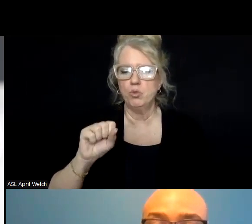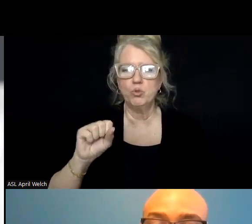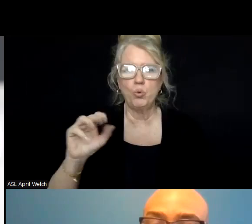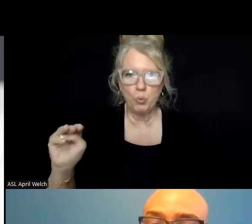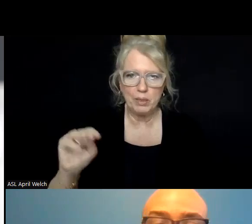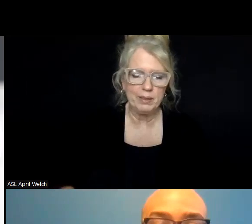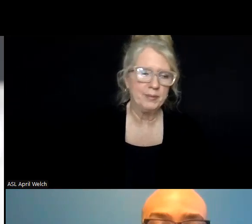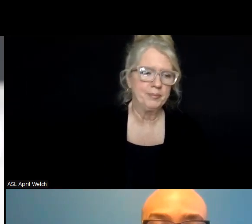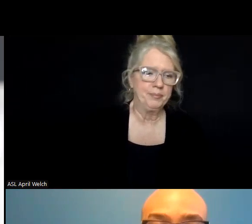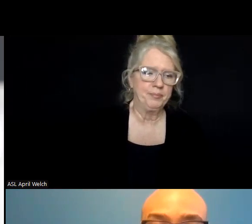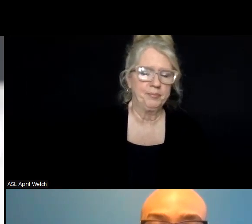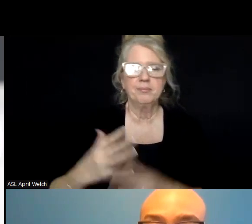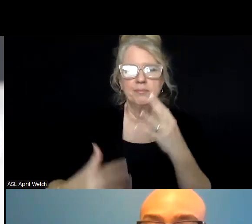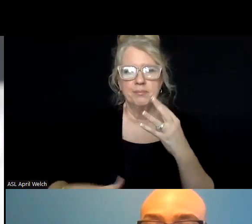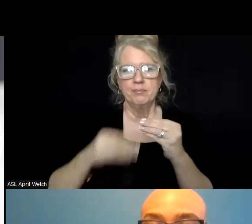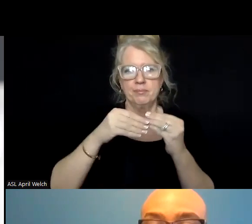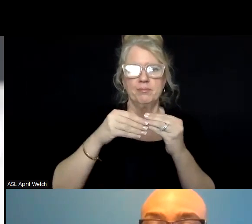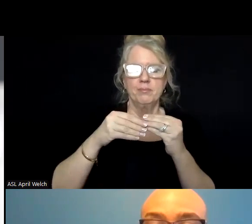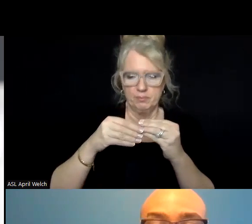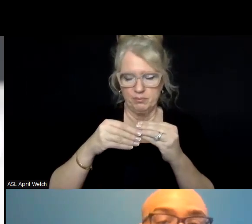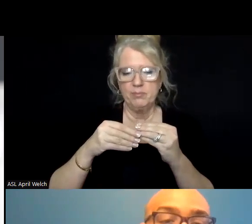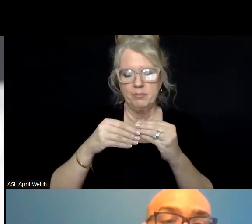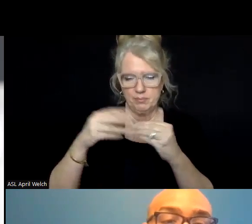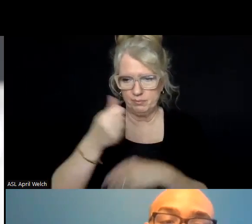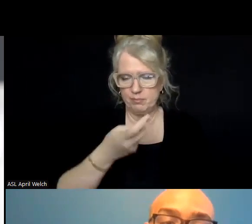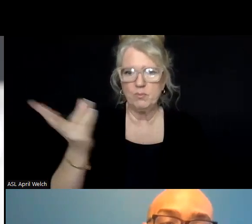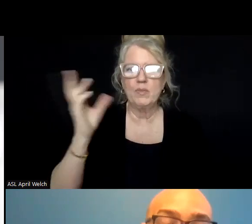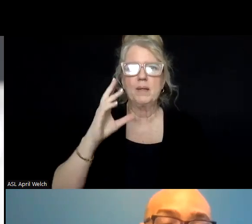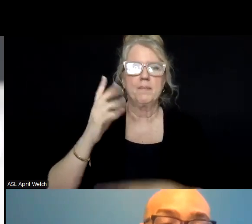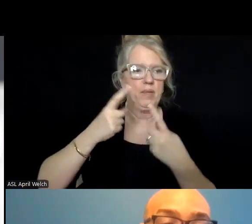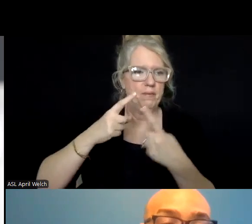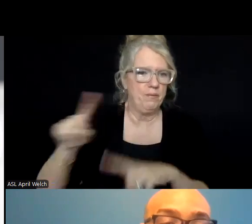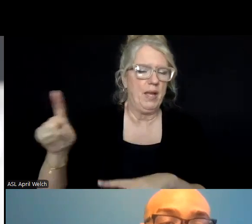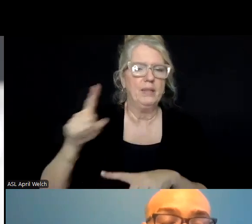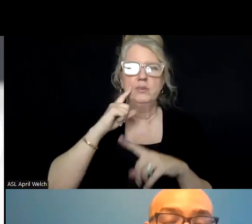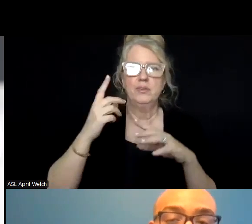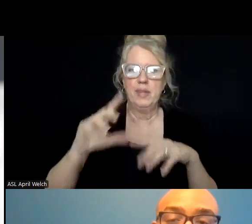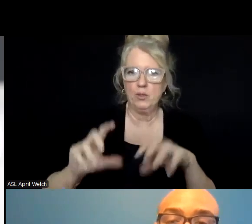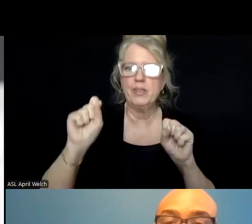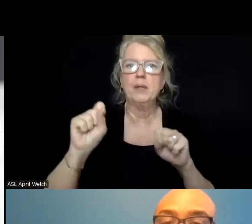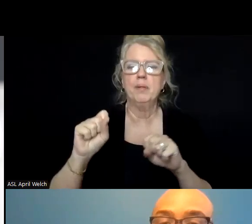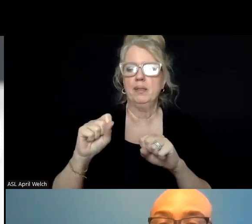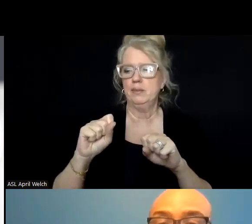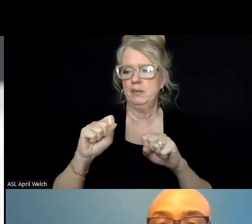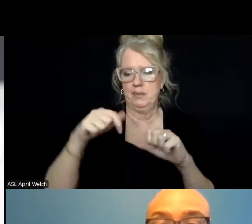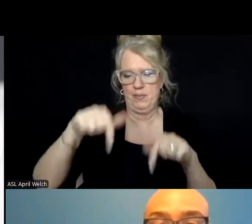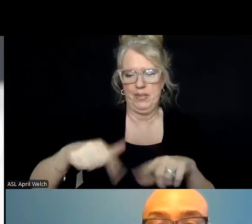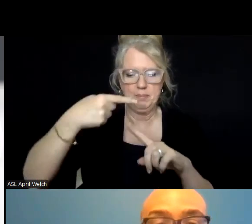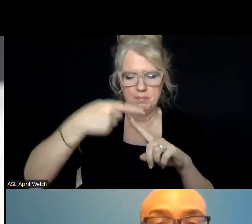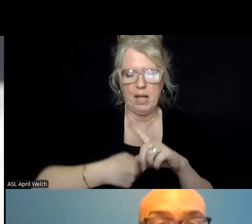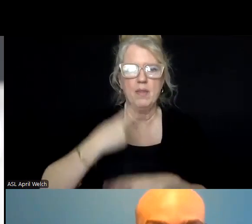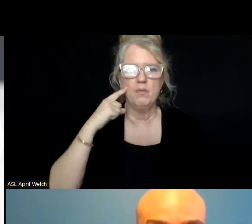sites. On top of that, there are a number of events that are taking place this month around